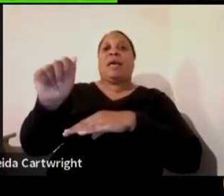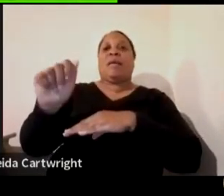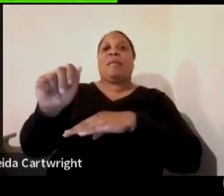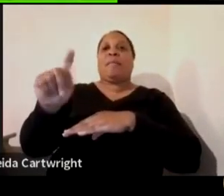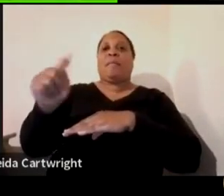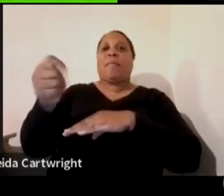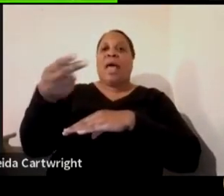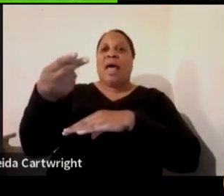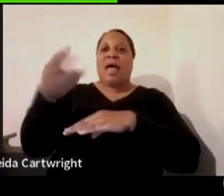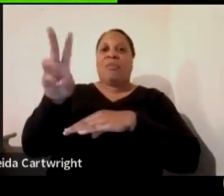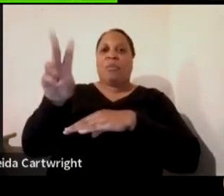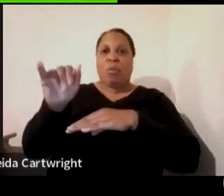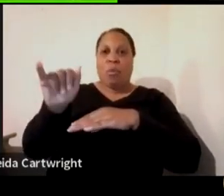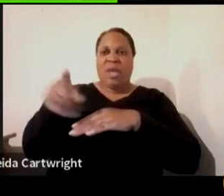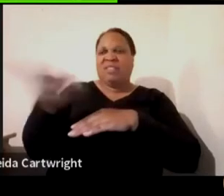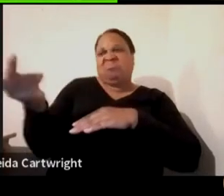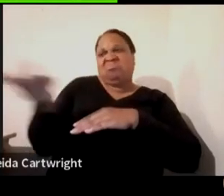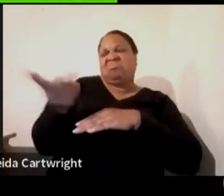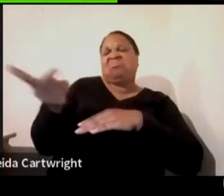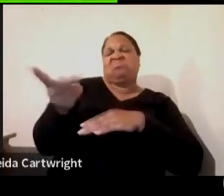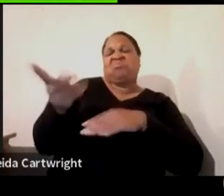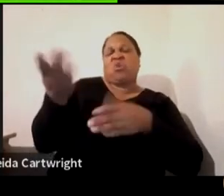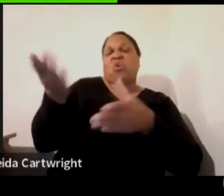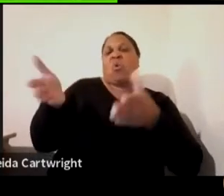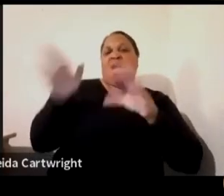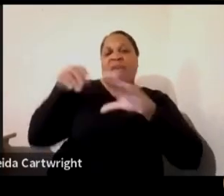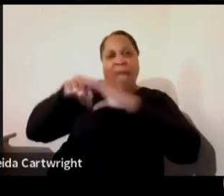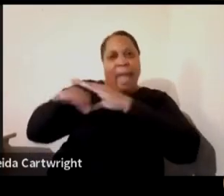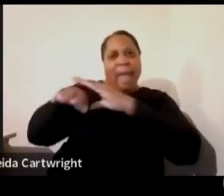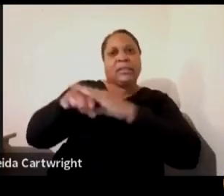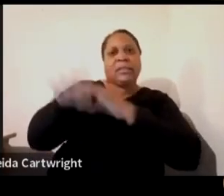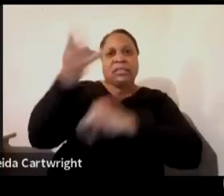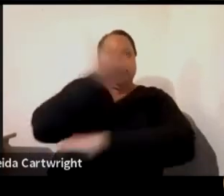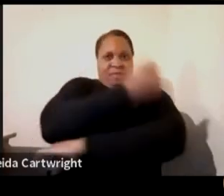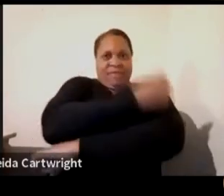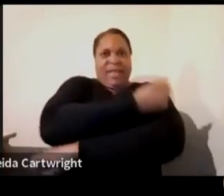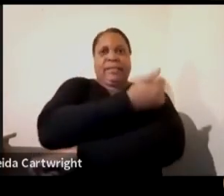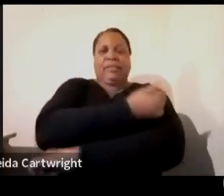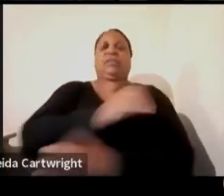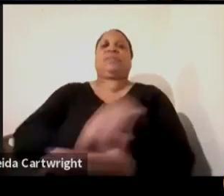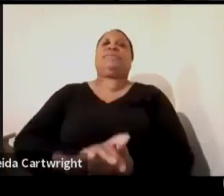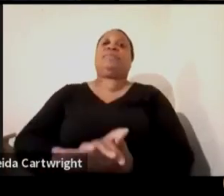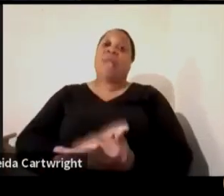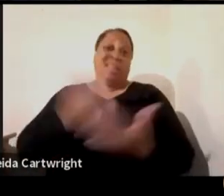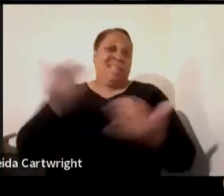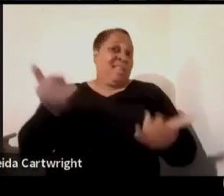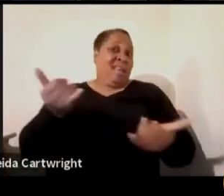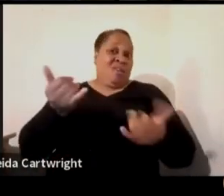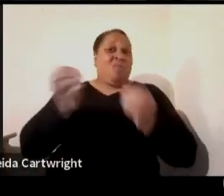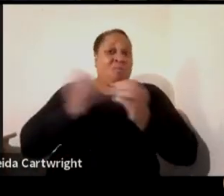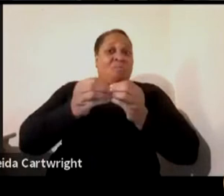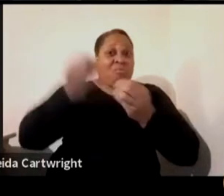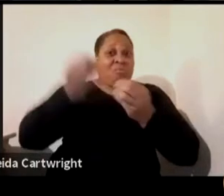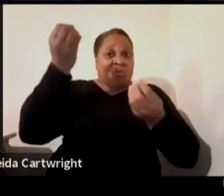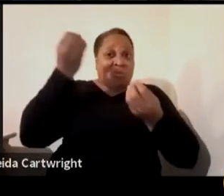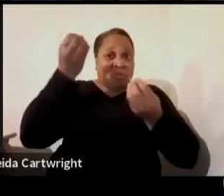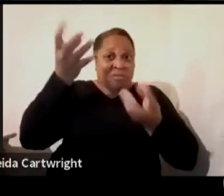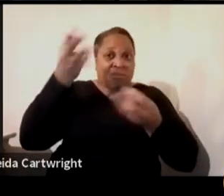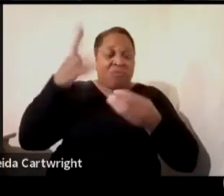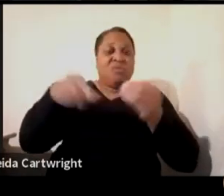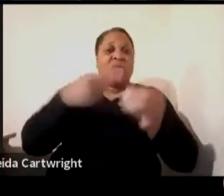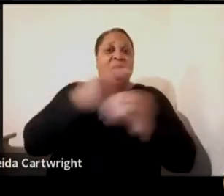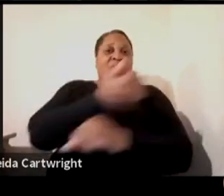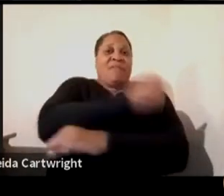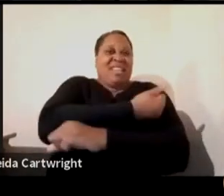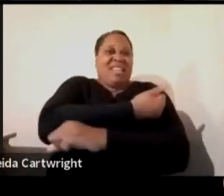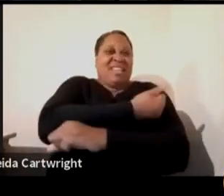that would allow us access to the vaccines. Now, if people wanted to get some more information about the vaccines in